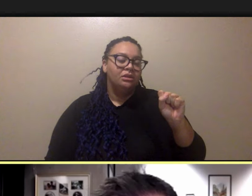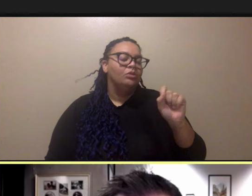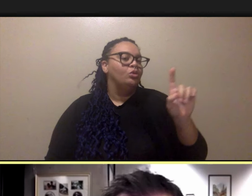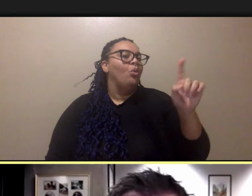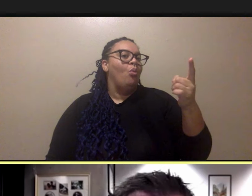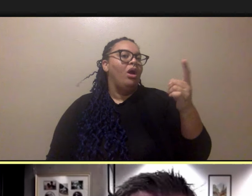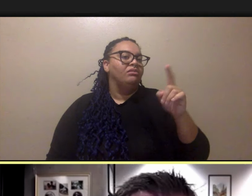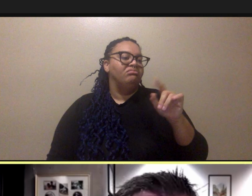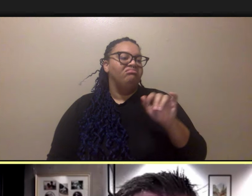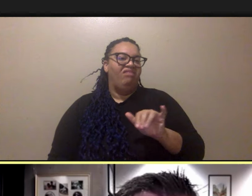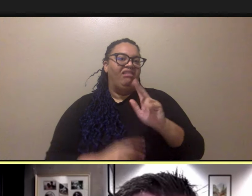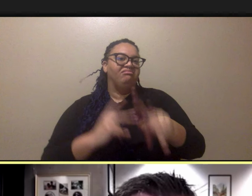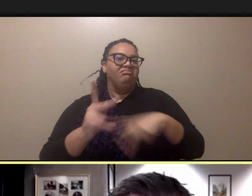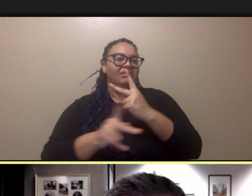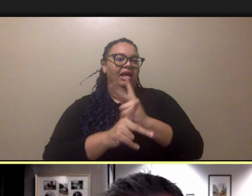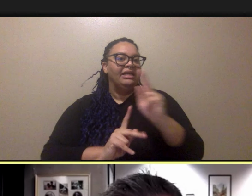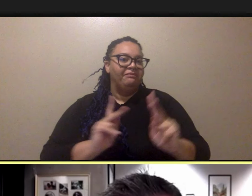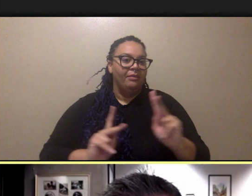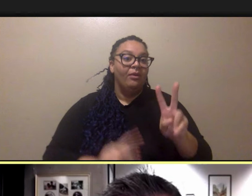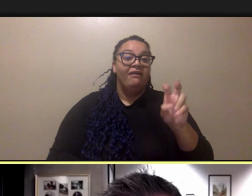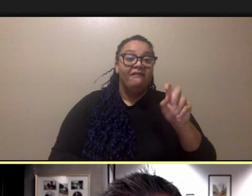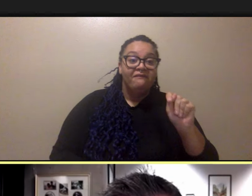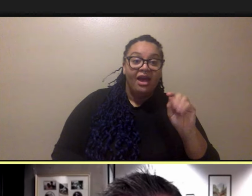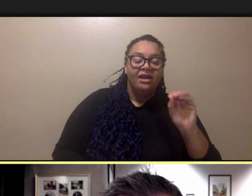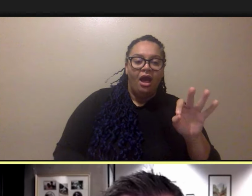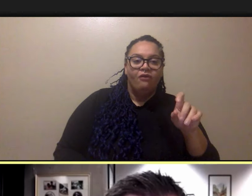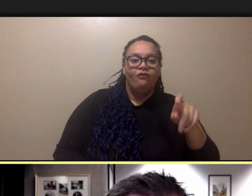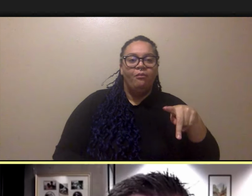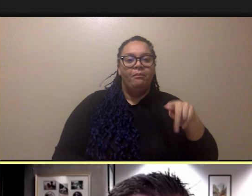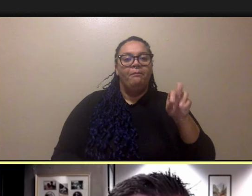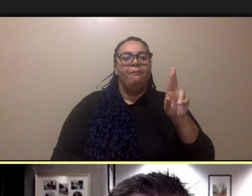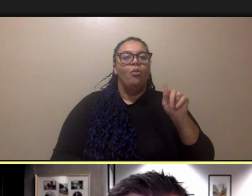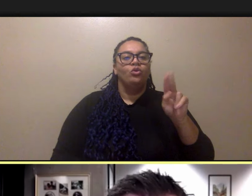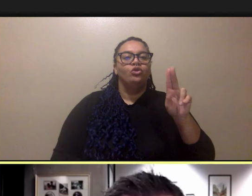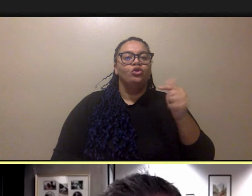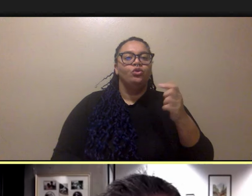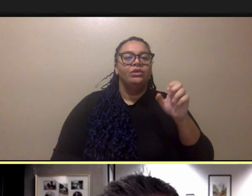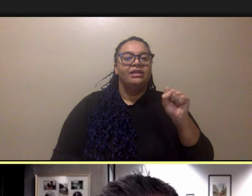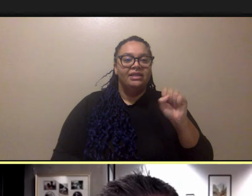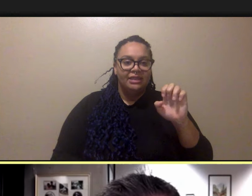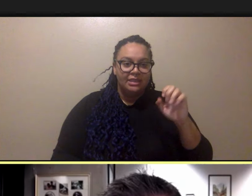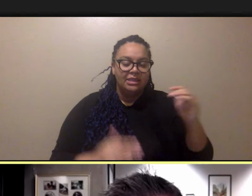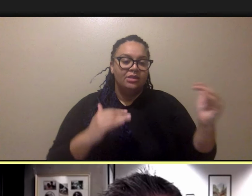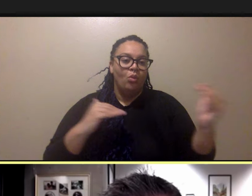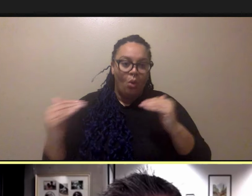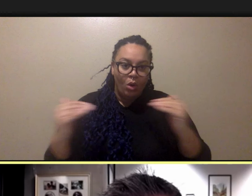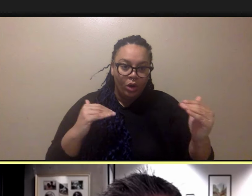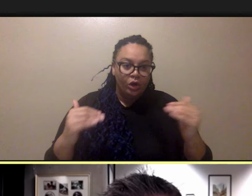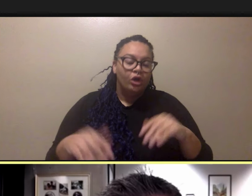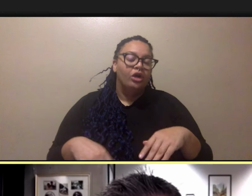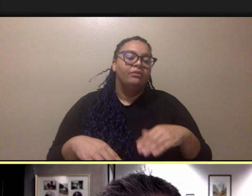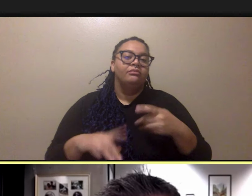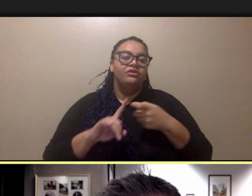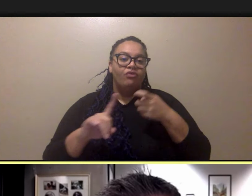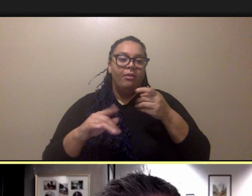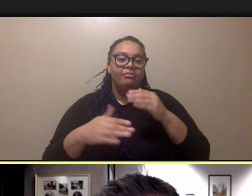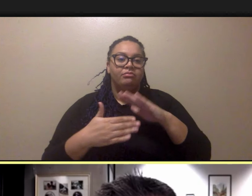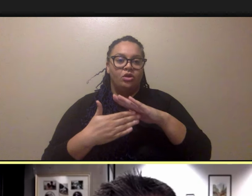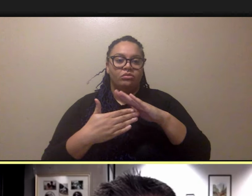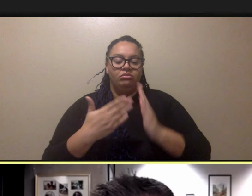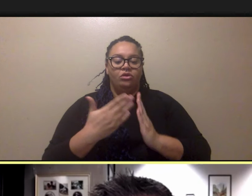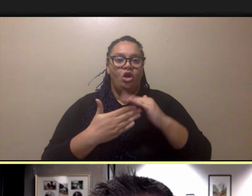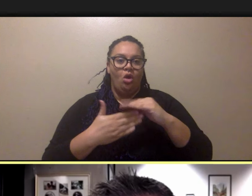on, a veteran of the Portuguese expeditions along the coast of Africa, had gotten a